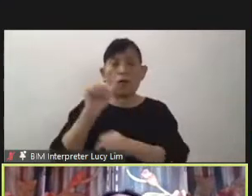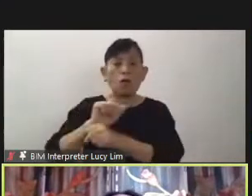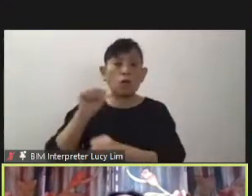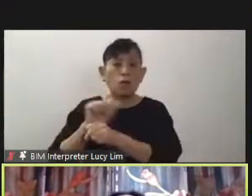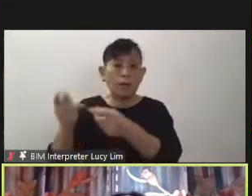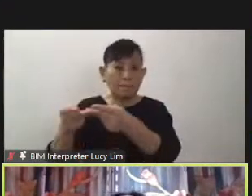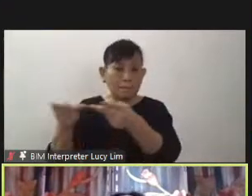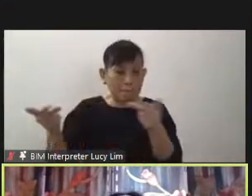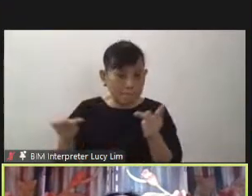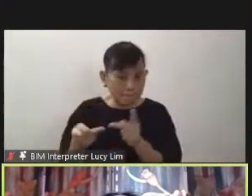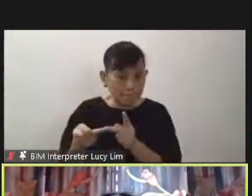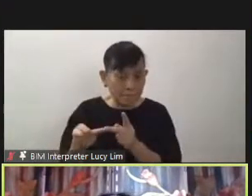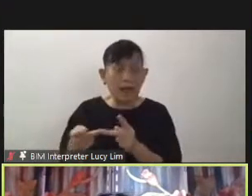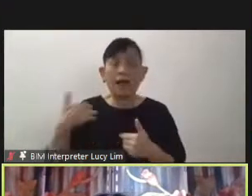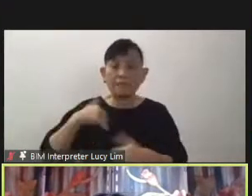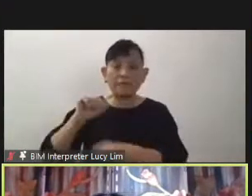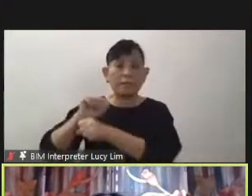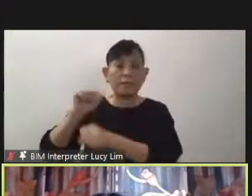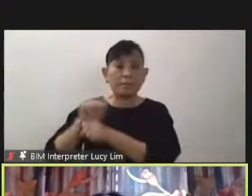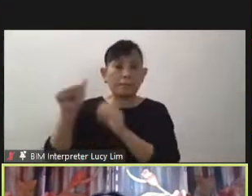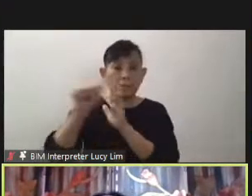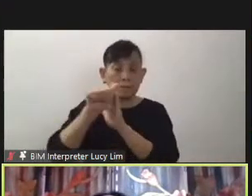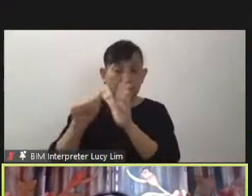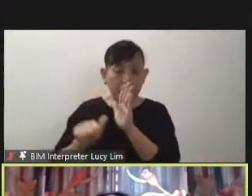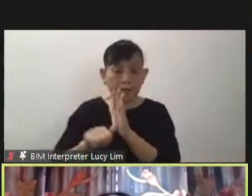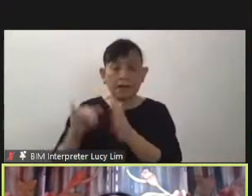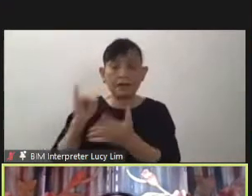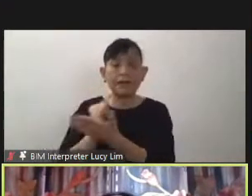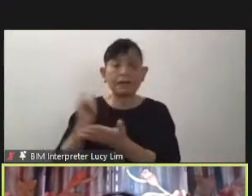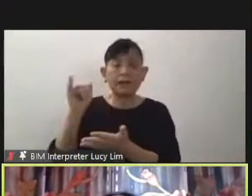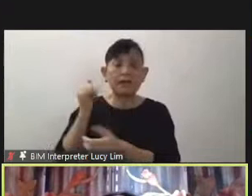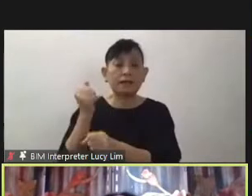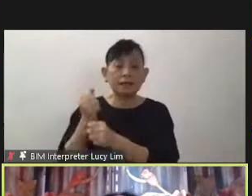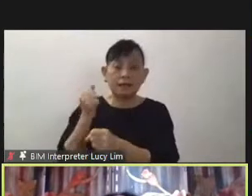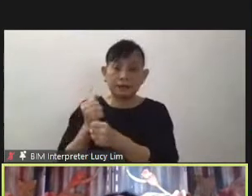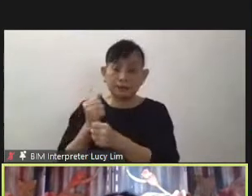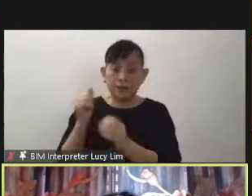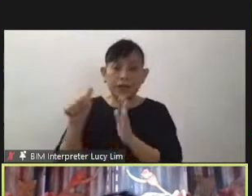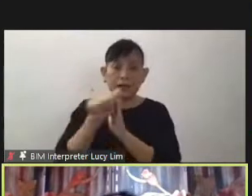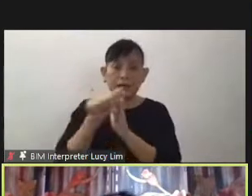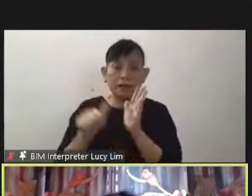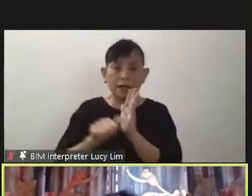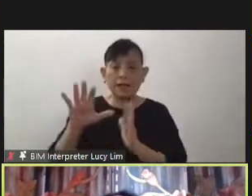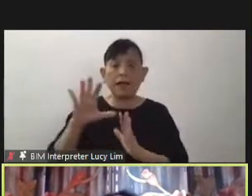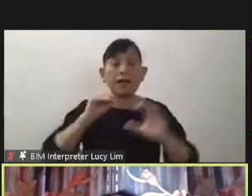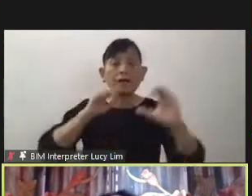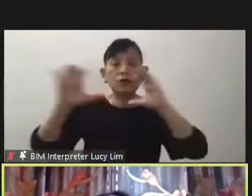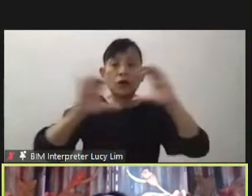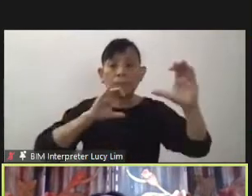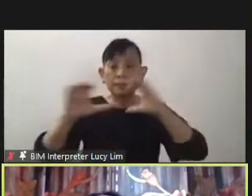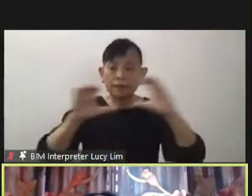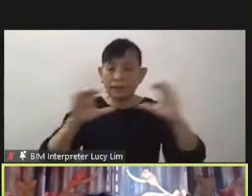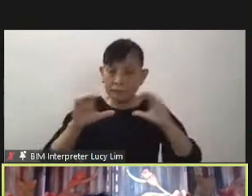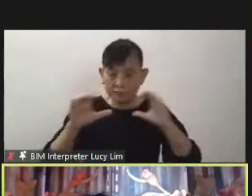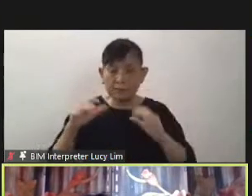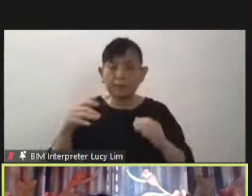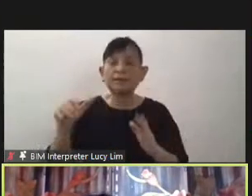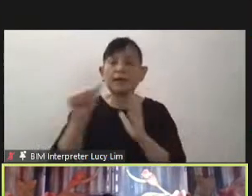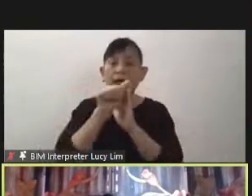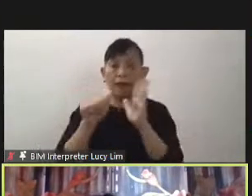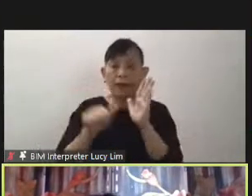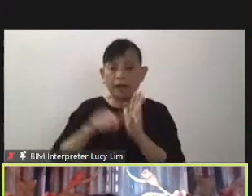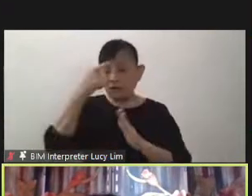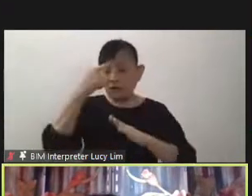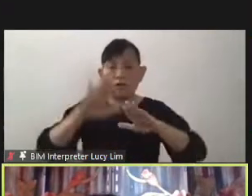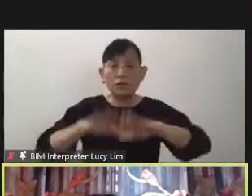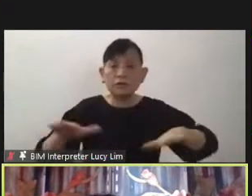So we have the Employment Act, we have the Industrial Relations Act, we have the Communications and Multimedia Act. For children, we have the